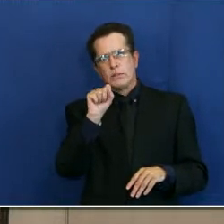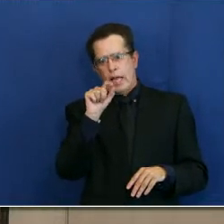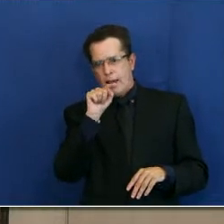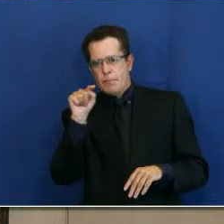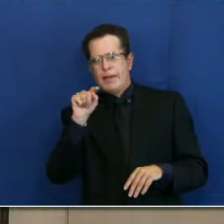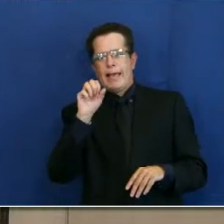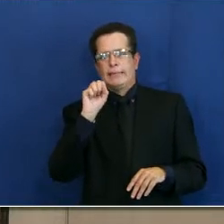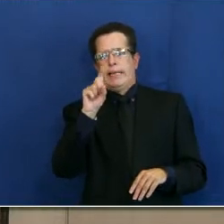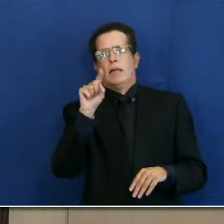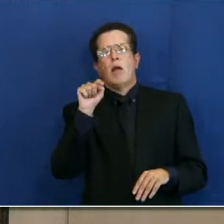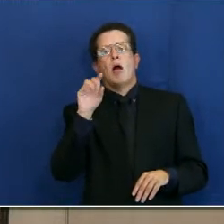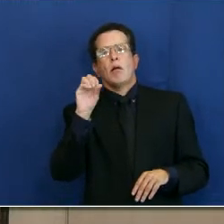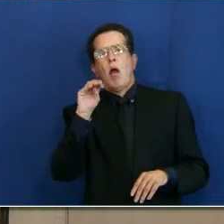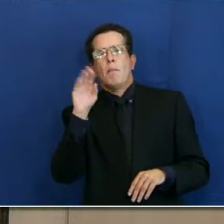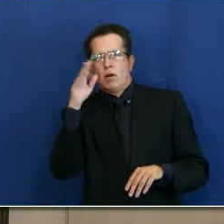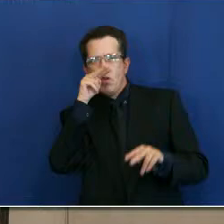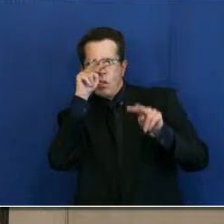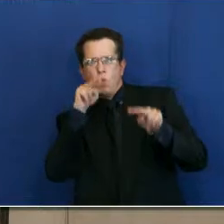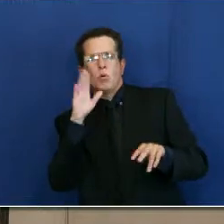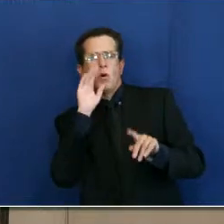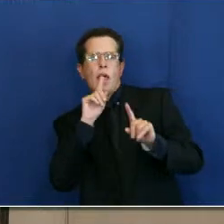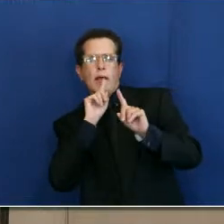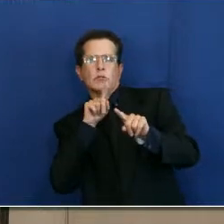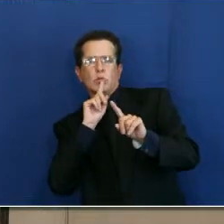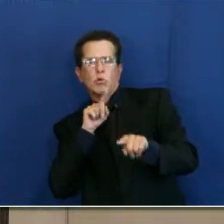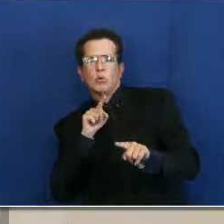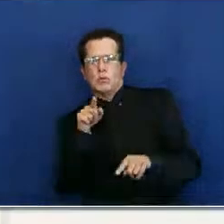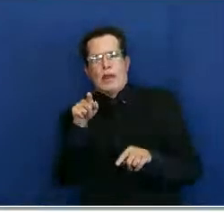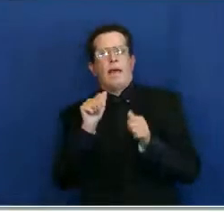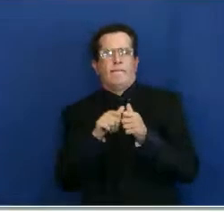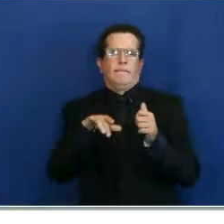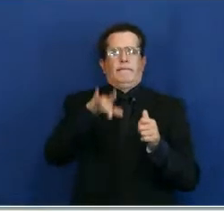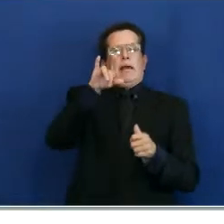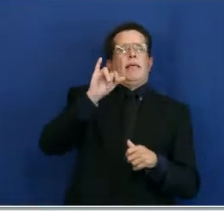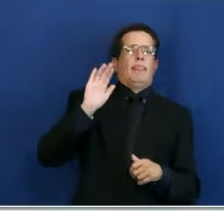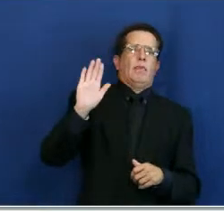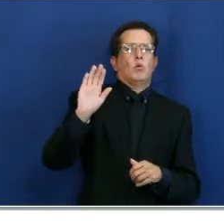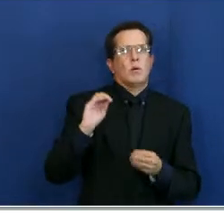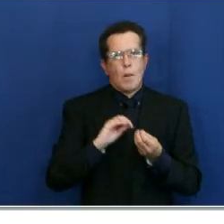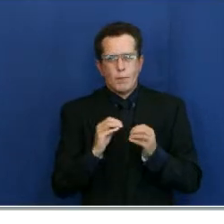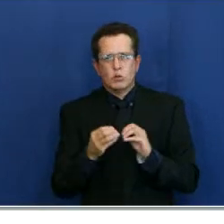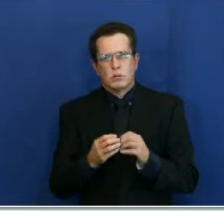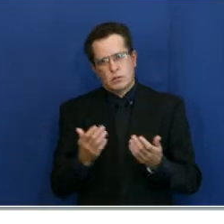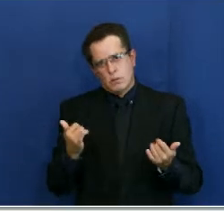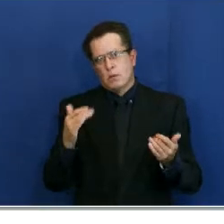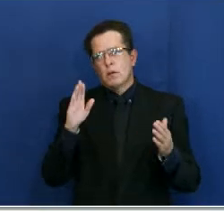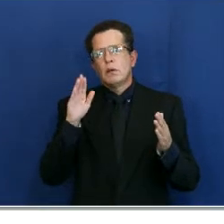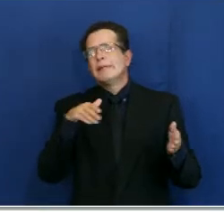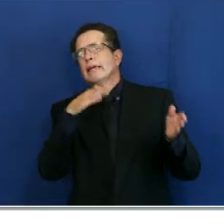www.coronavirus-sd.com. The next 2 slides provide an explanation. This is